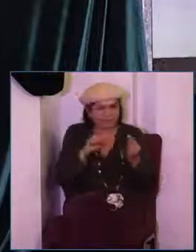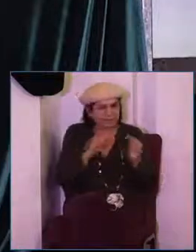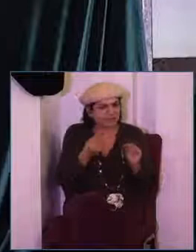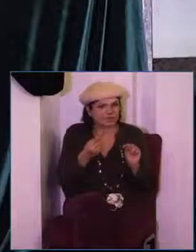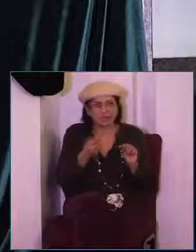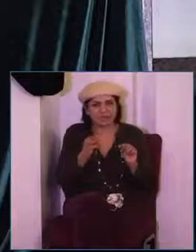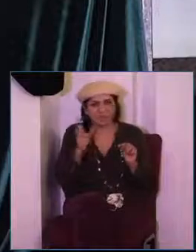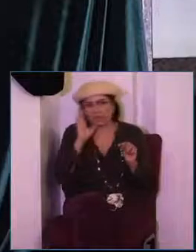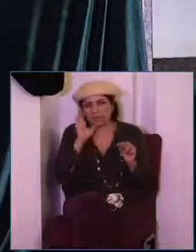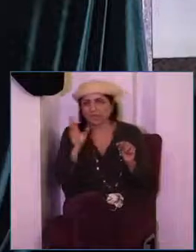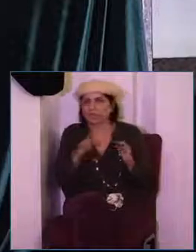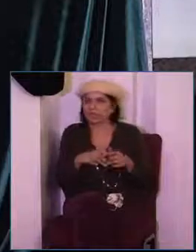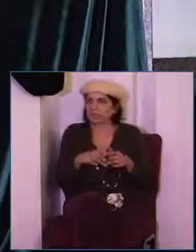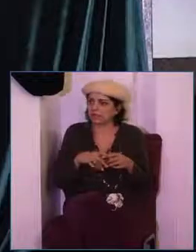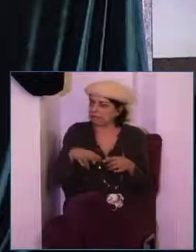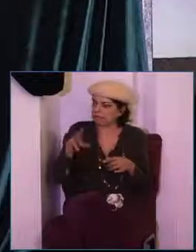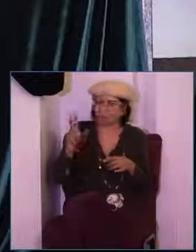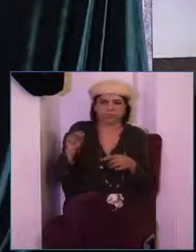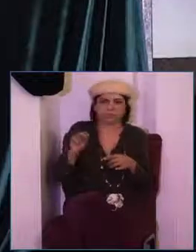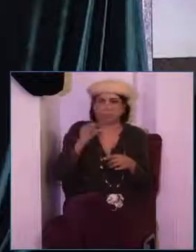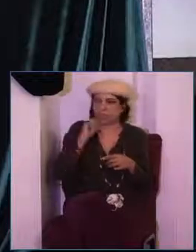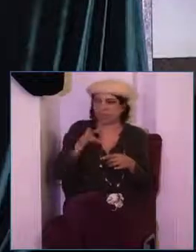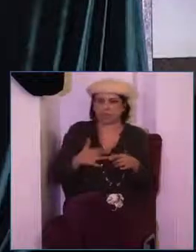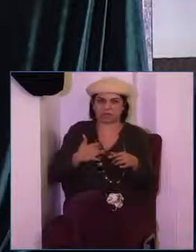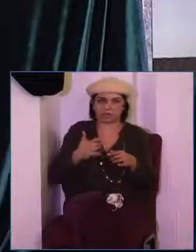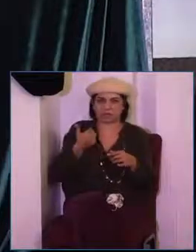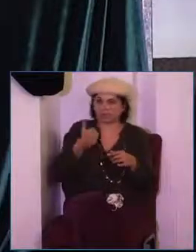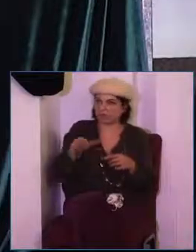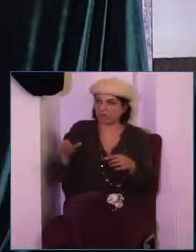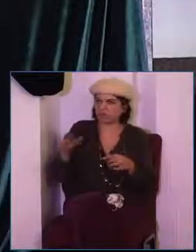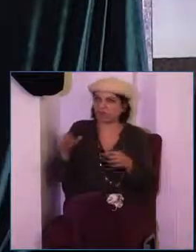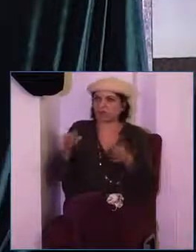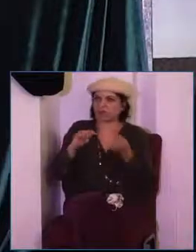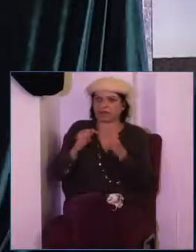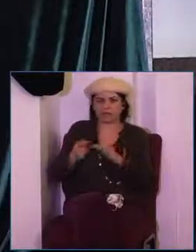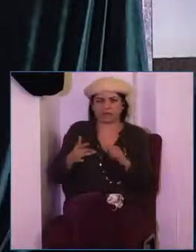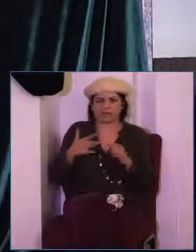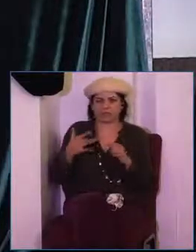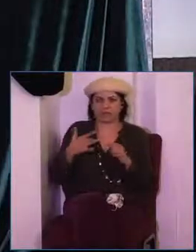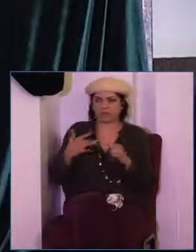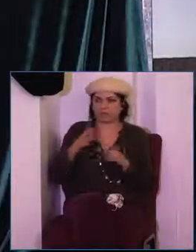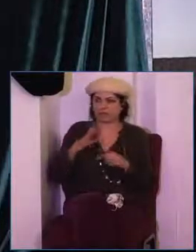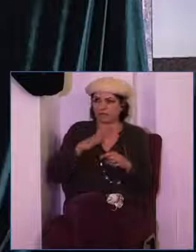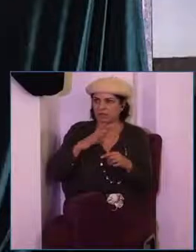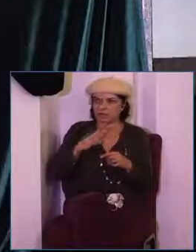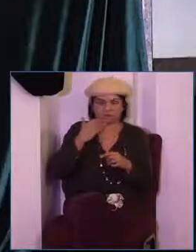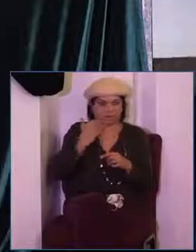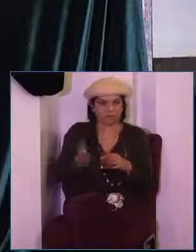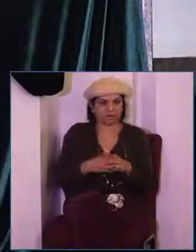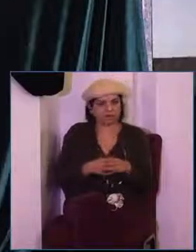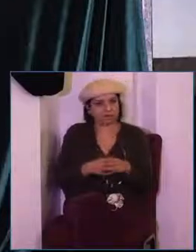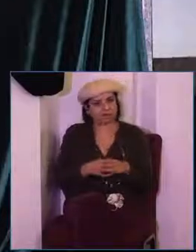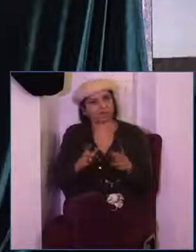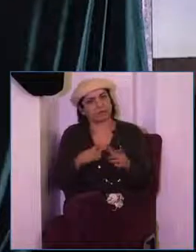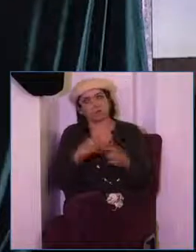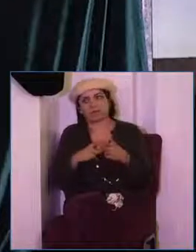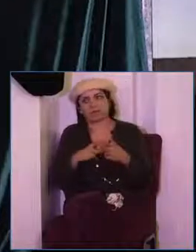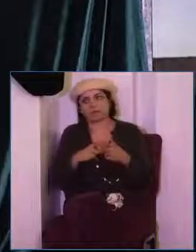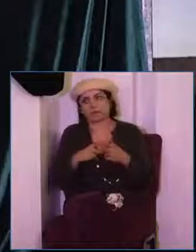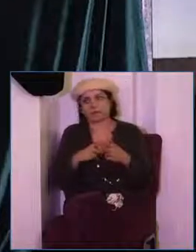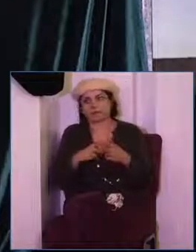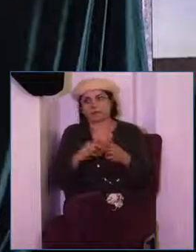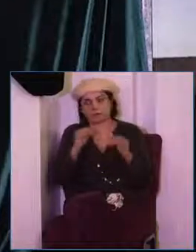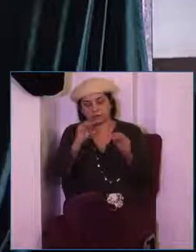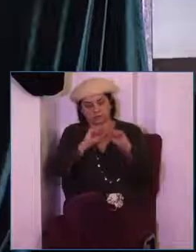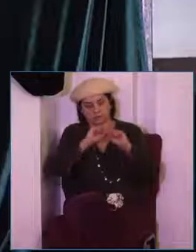Are you bedridden? What? She said, no, I don't feel any pain. I feel just fine, thank you. I said, then obviously, and it was the